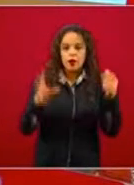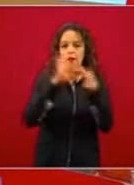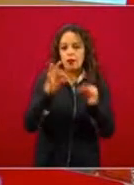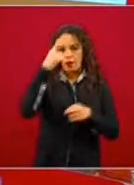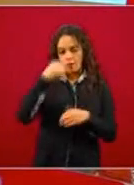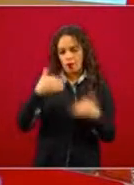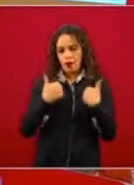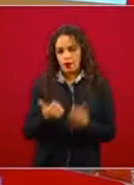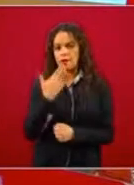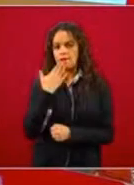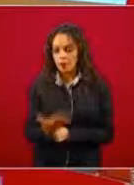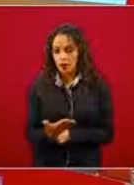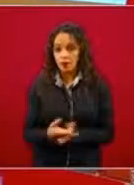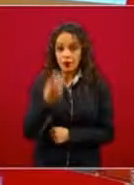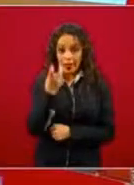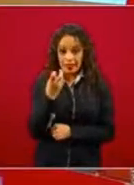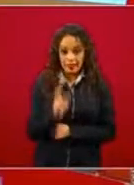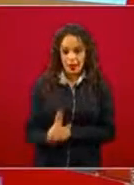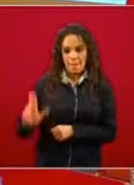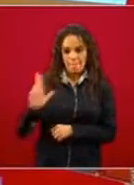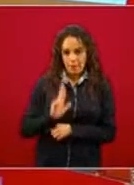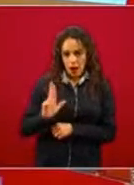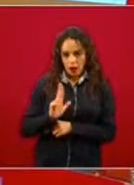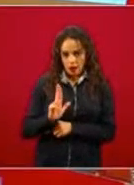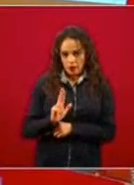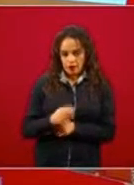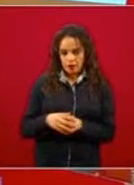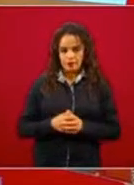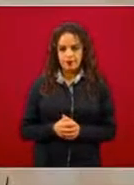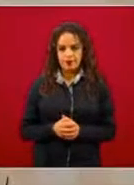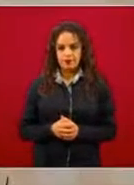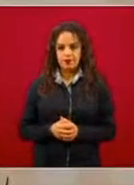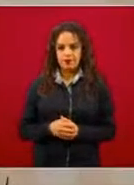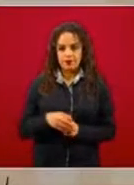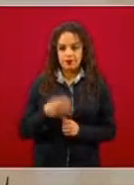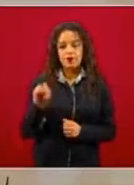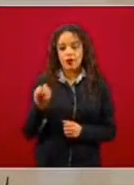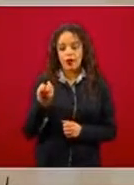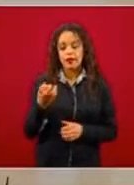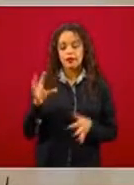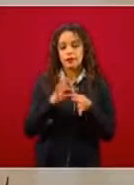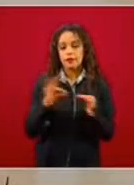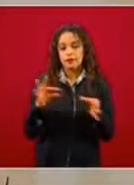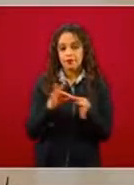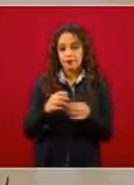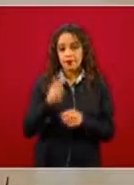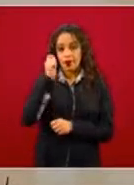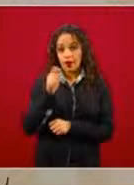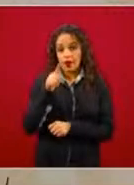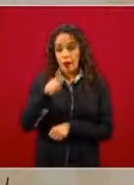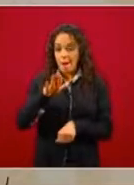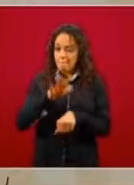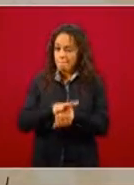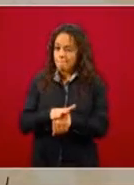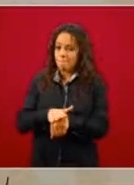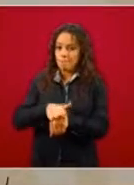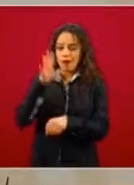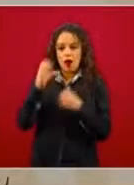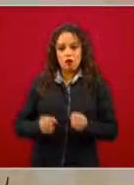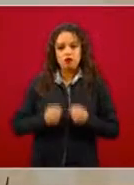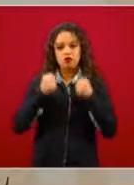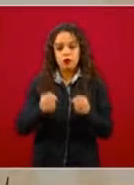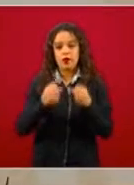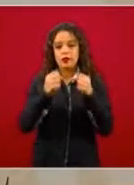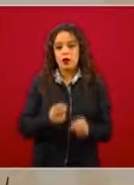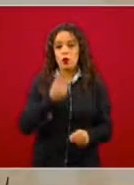should explain them once again, and that's exactly what happened this particular Tuesday. What we said that as